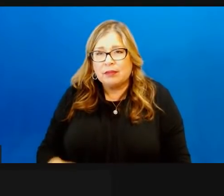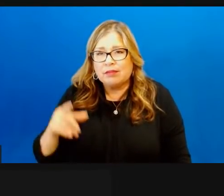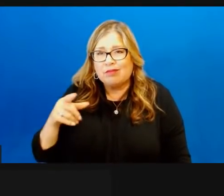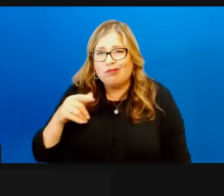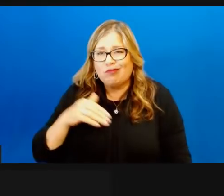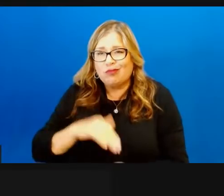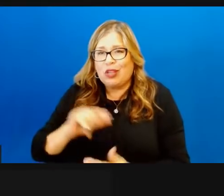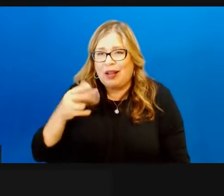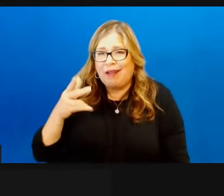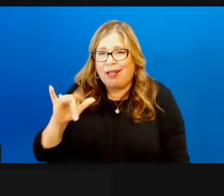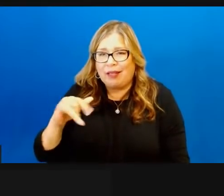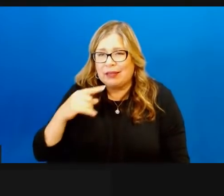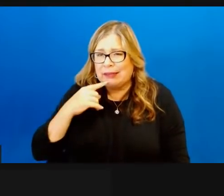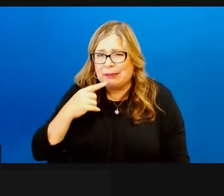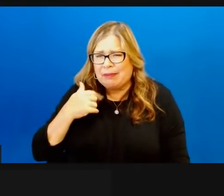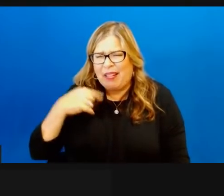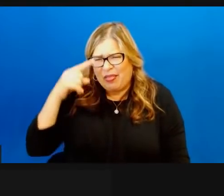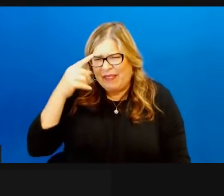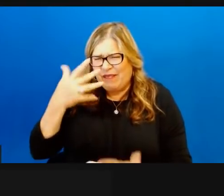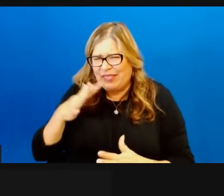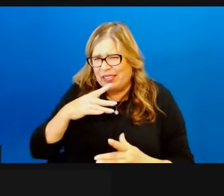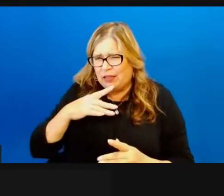I don't think so, but we'll go on to our final.